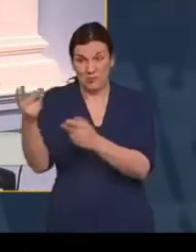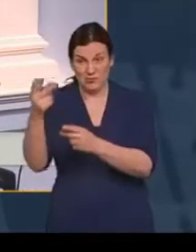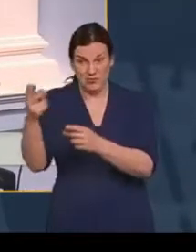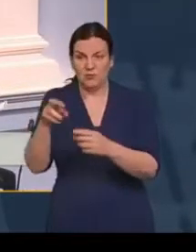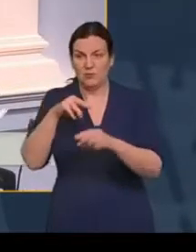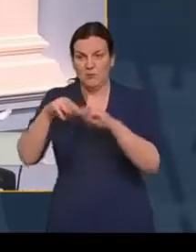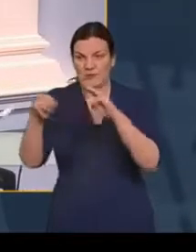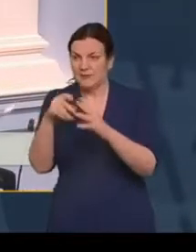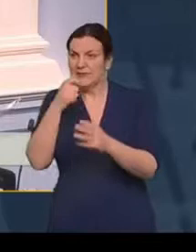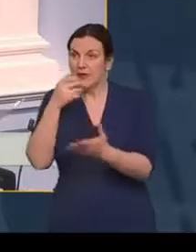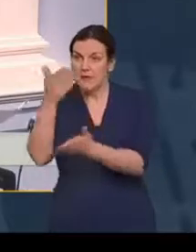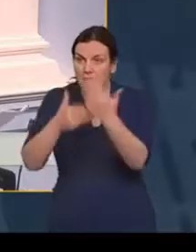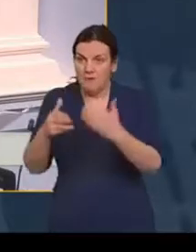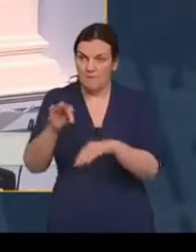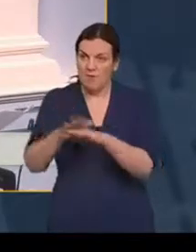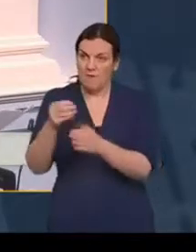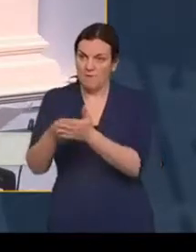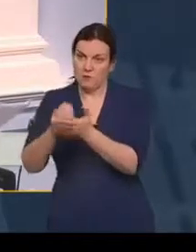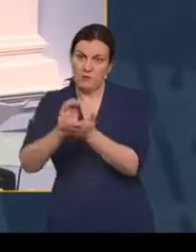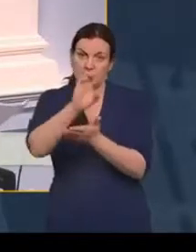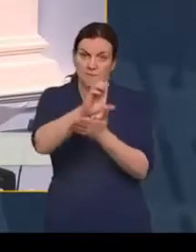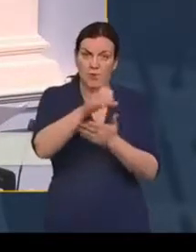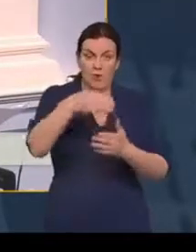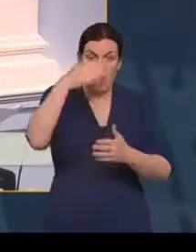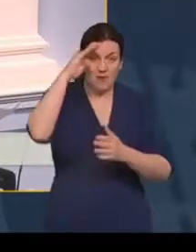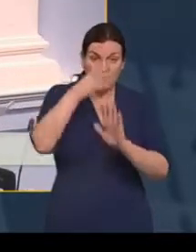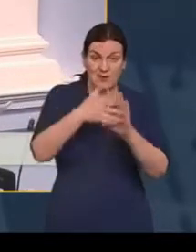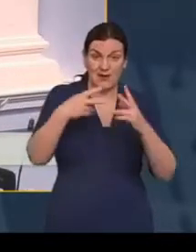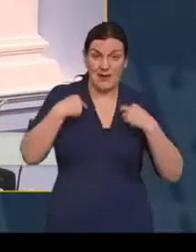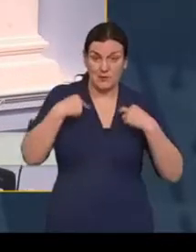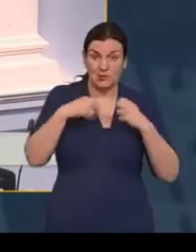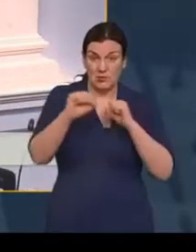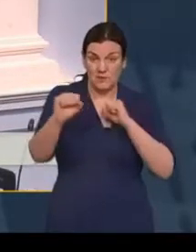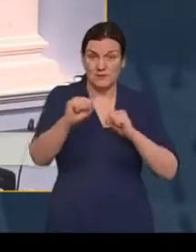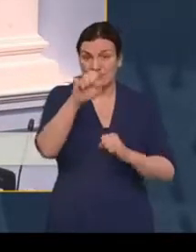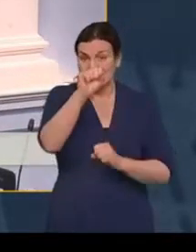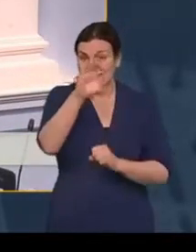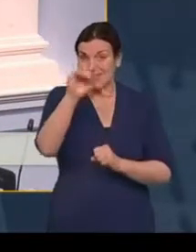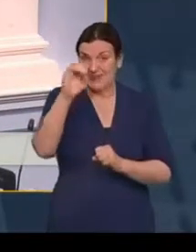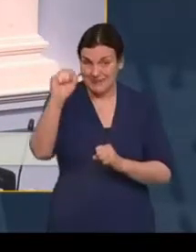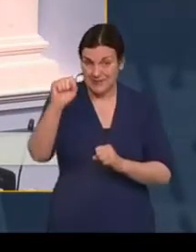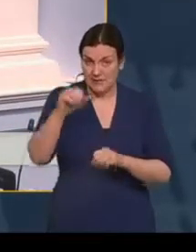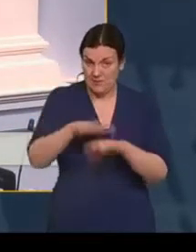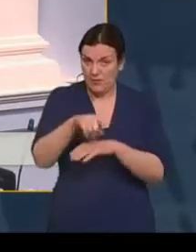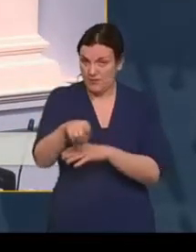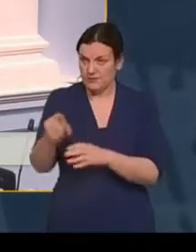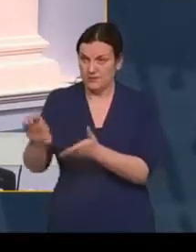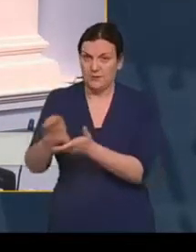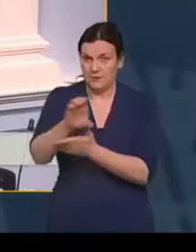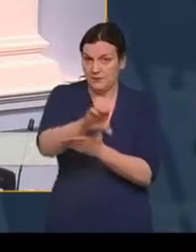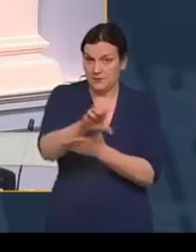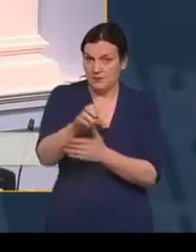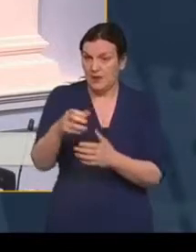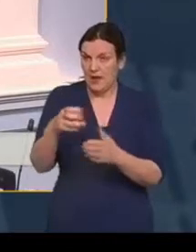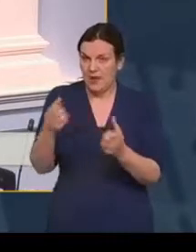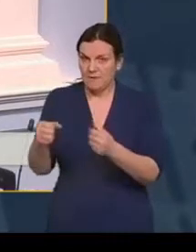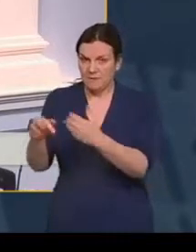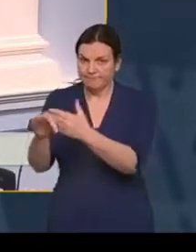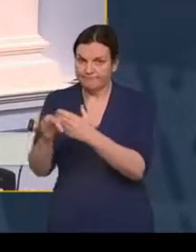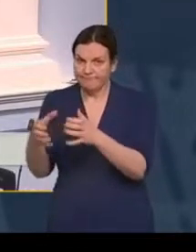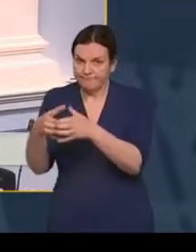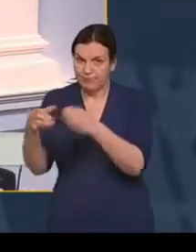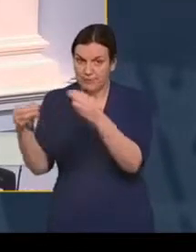provision in principle of funding to the Irish Sign Language Services SLIS in this regard. And it's important as well that we